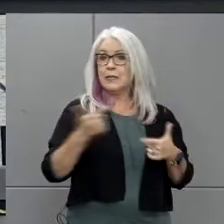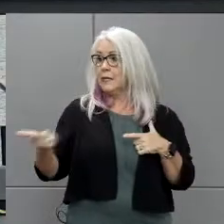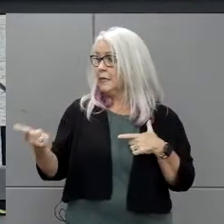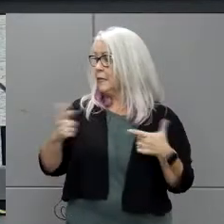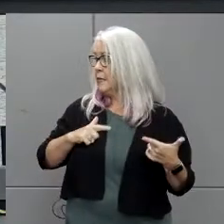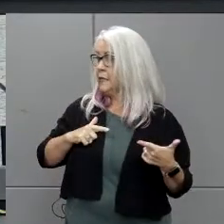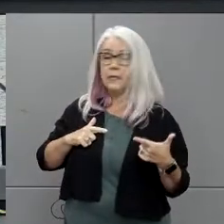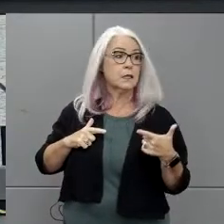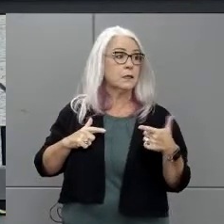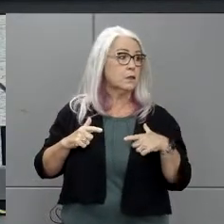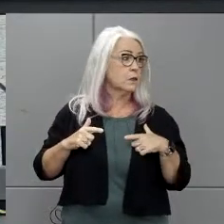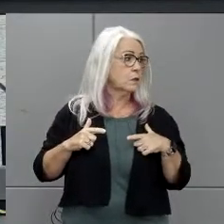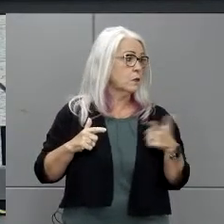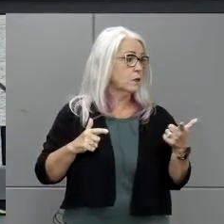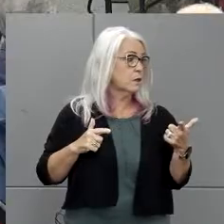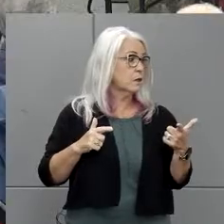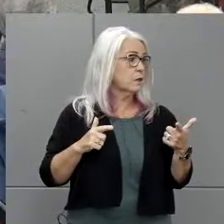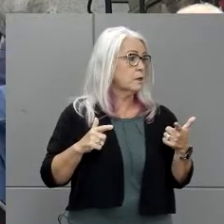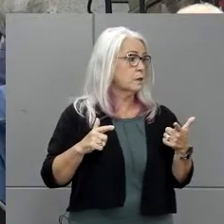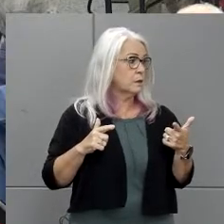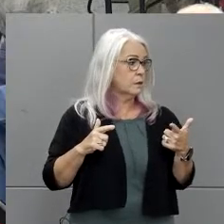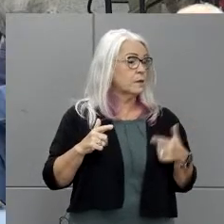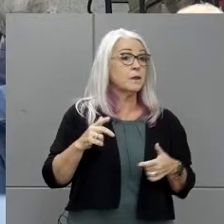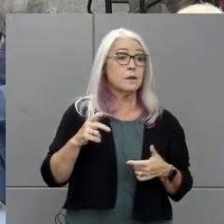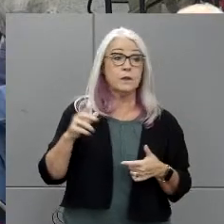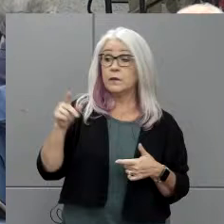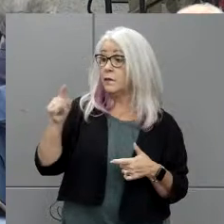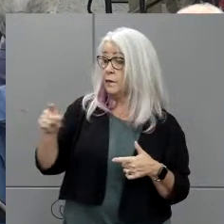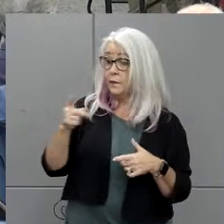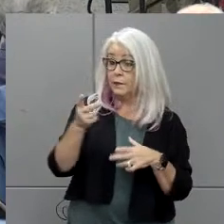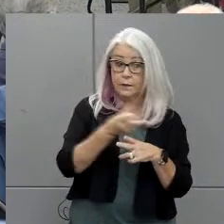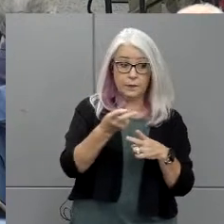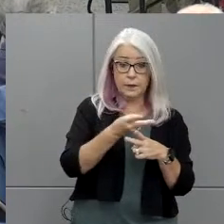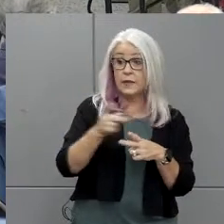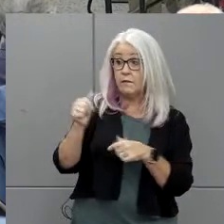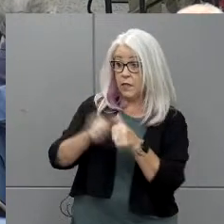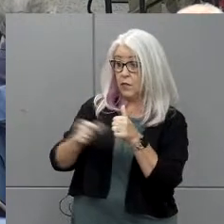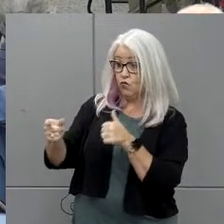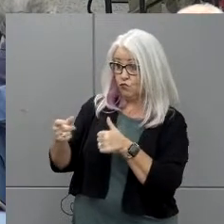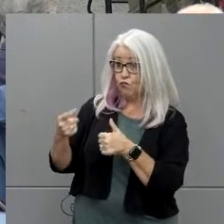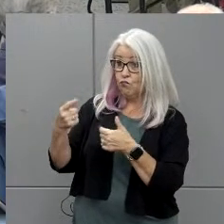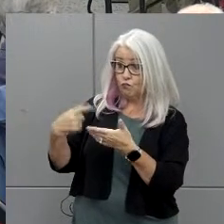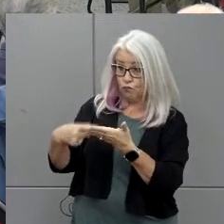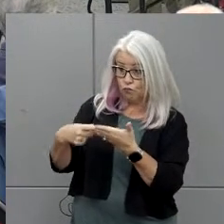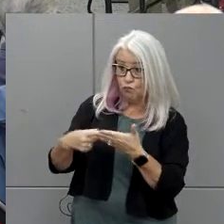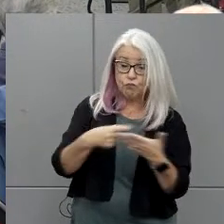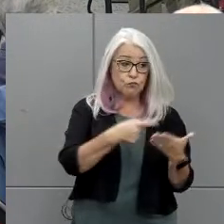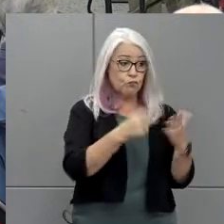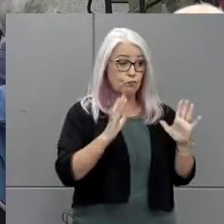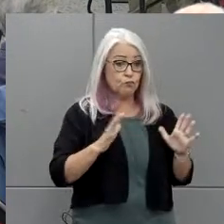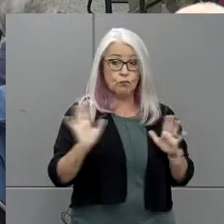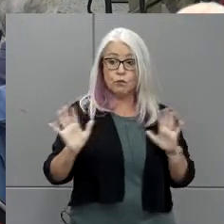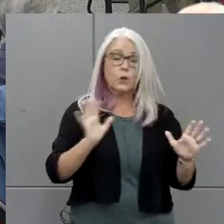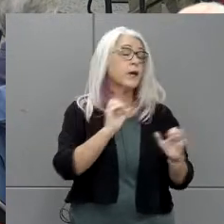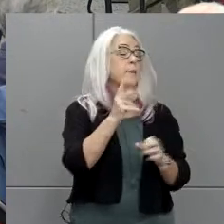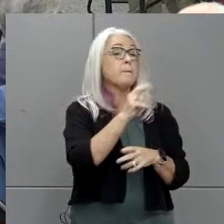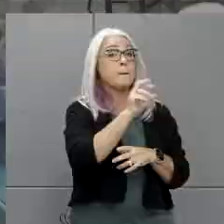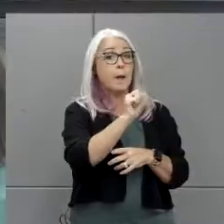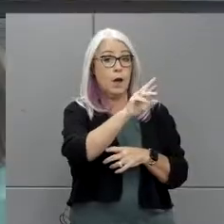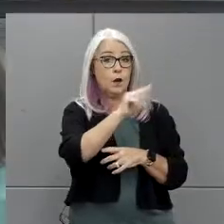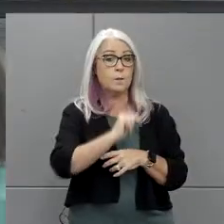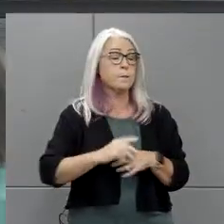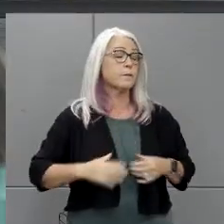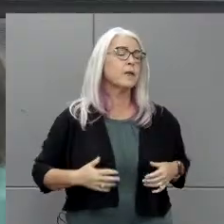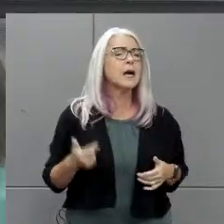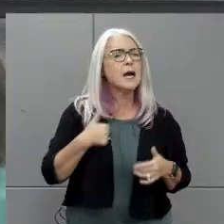I'm sorry. I think, yeah, it's, yeah. Art? I have a